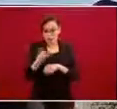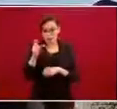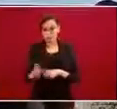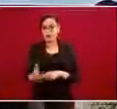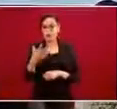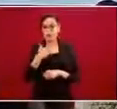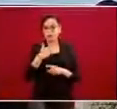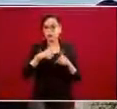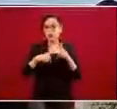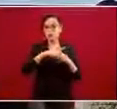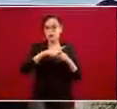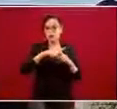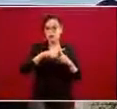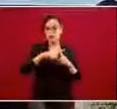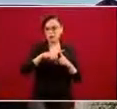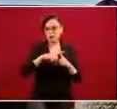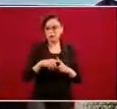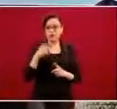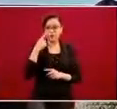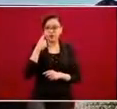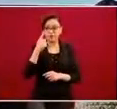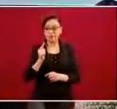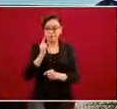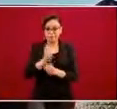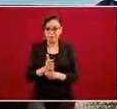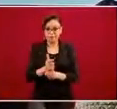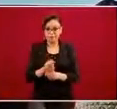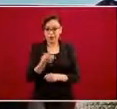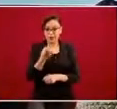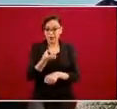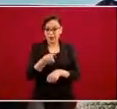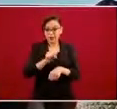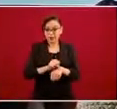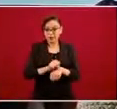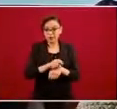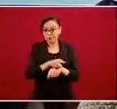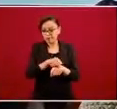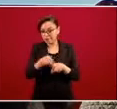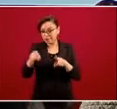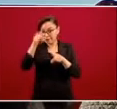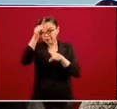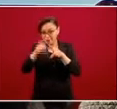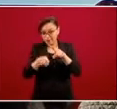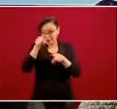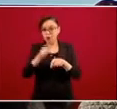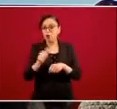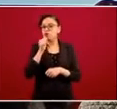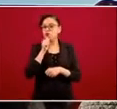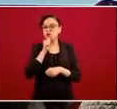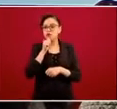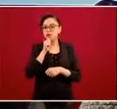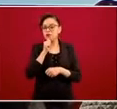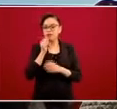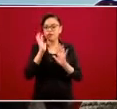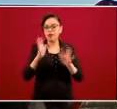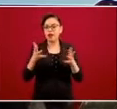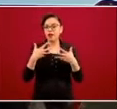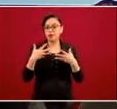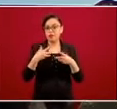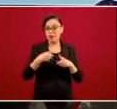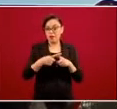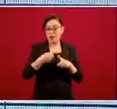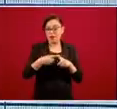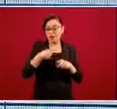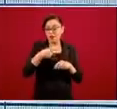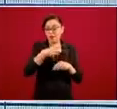tests that are carried out, there is a number that turns out to be positive. Remember, the first weeks